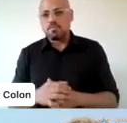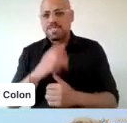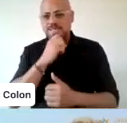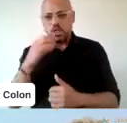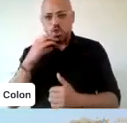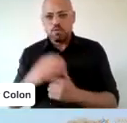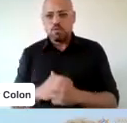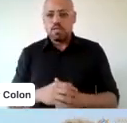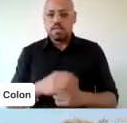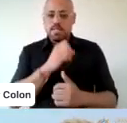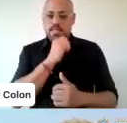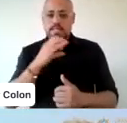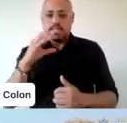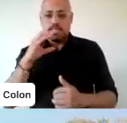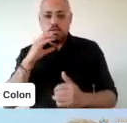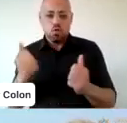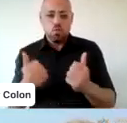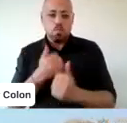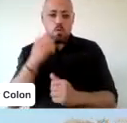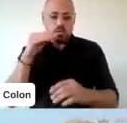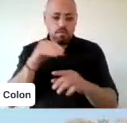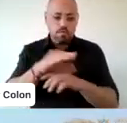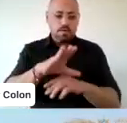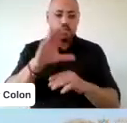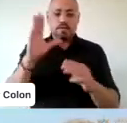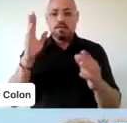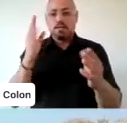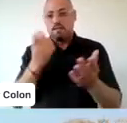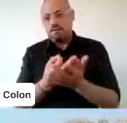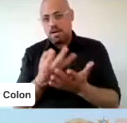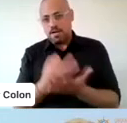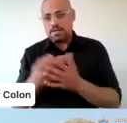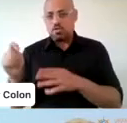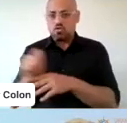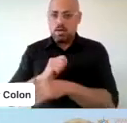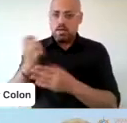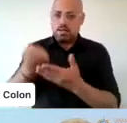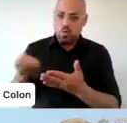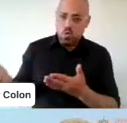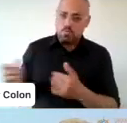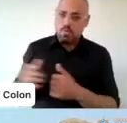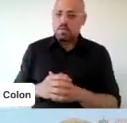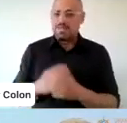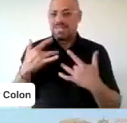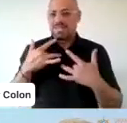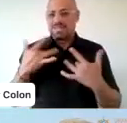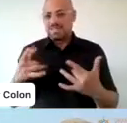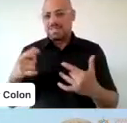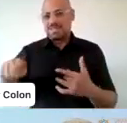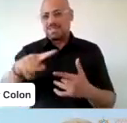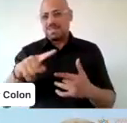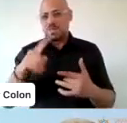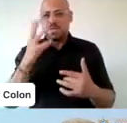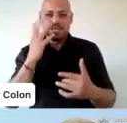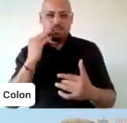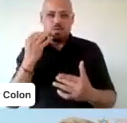The seniors most affected by the barriers of finances, training, equipment, well, they tend to be those among us experiencing